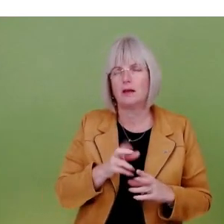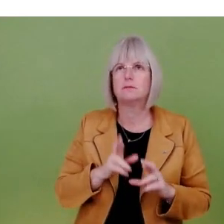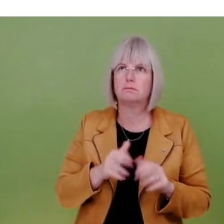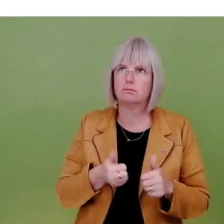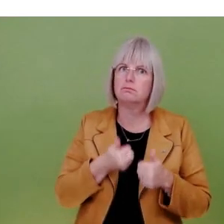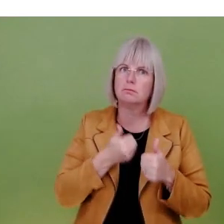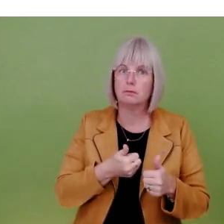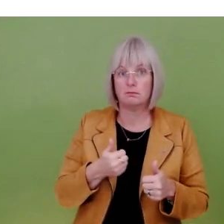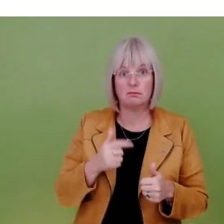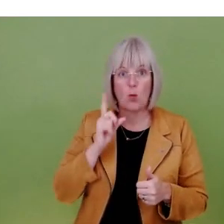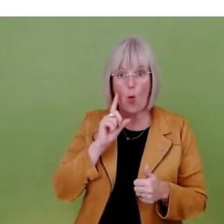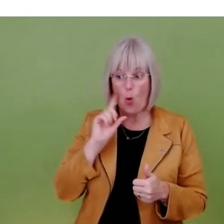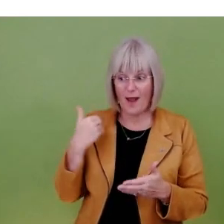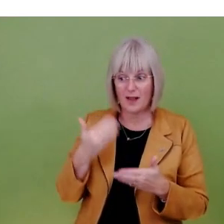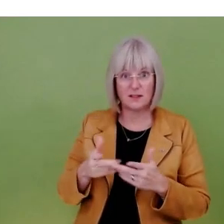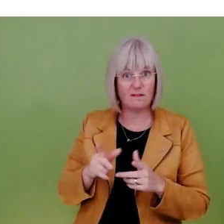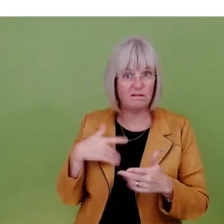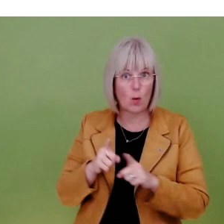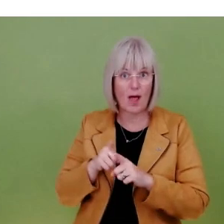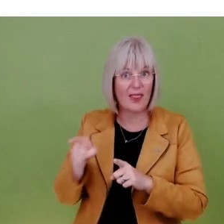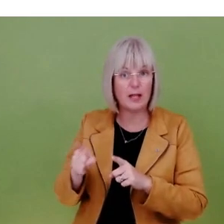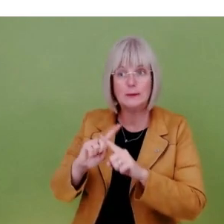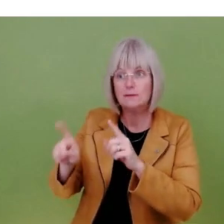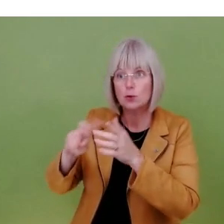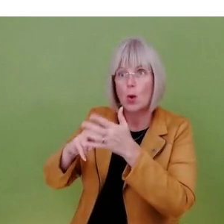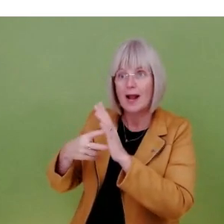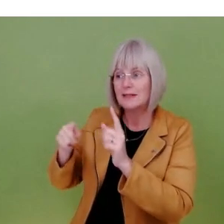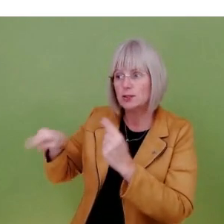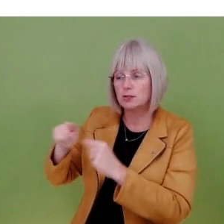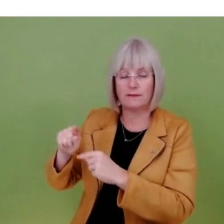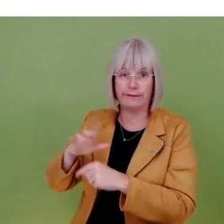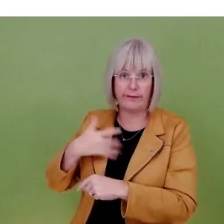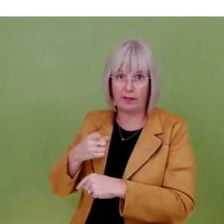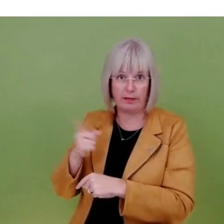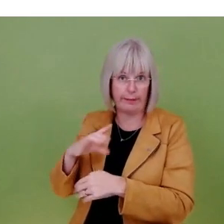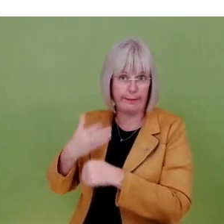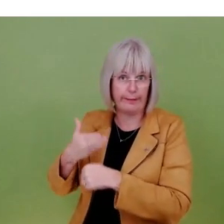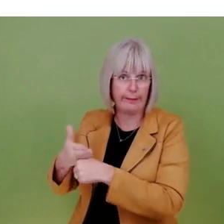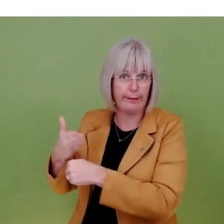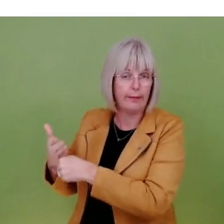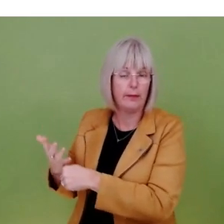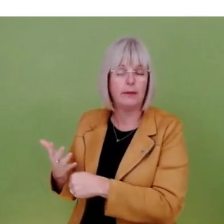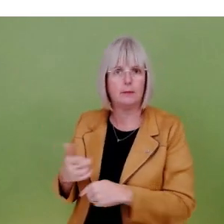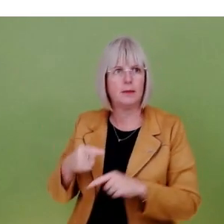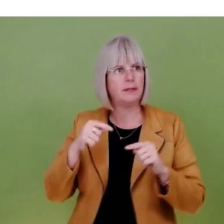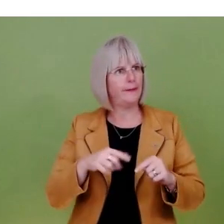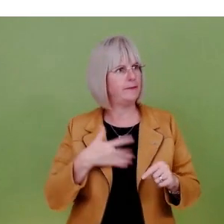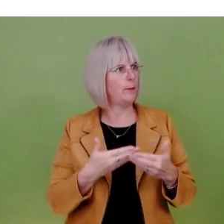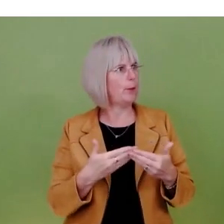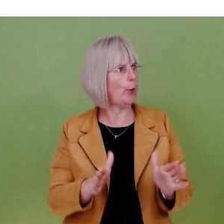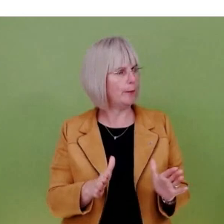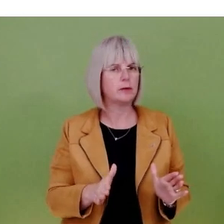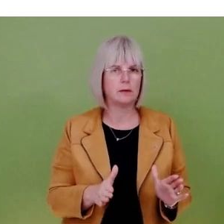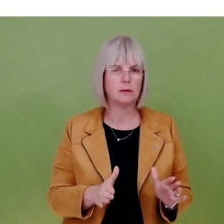that experience. And so I think there is a lot of hope out there. I'm definitely seeing more initiatives across the country. People are really